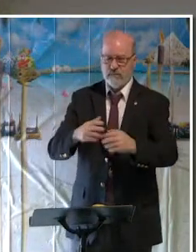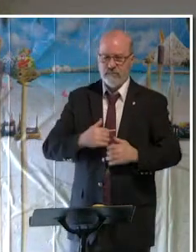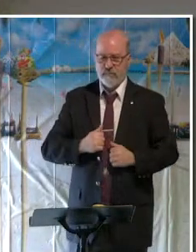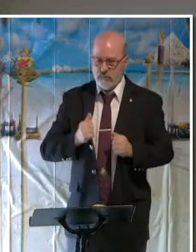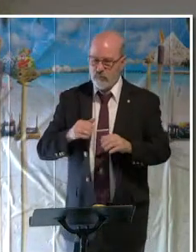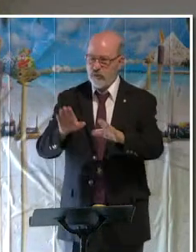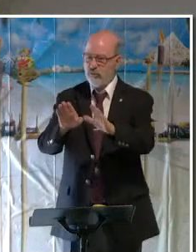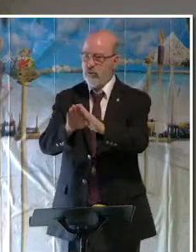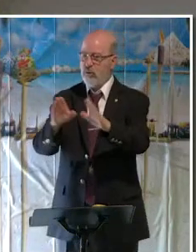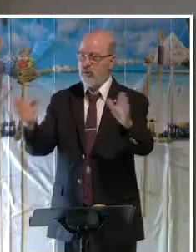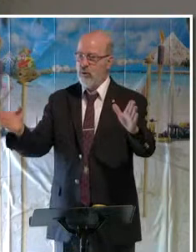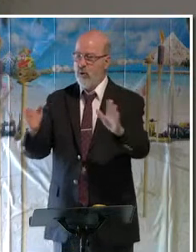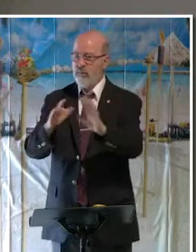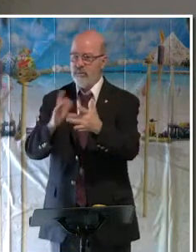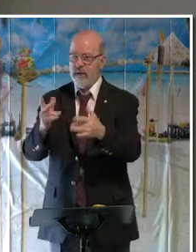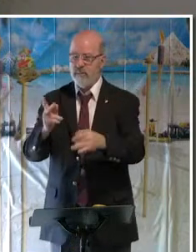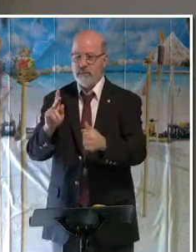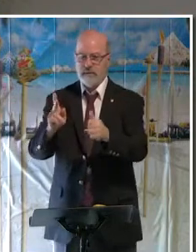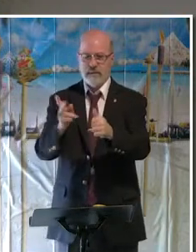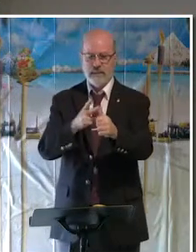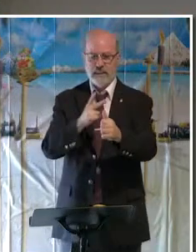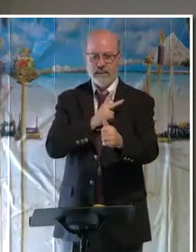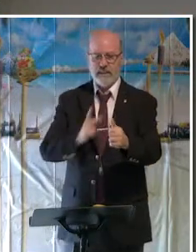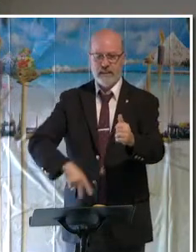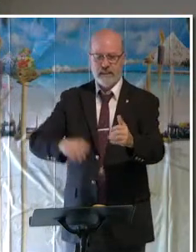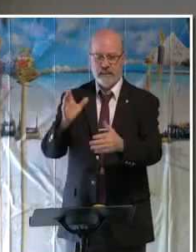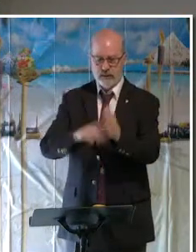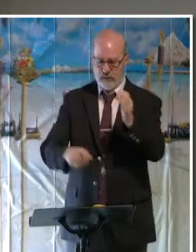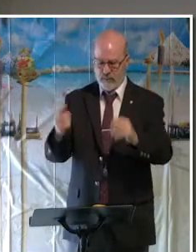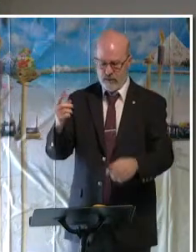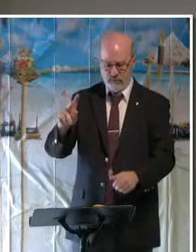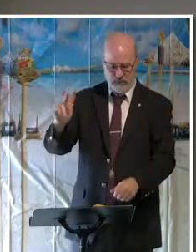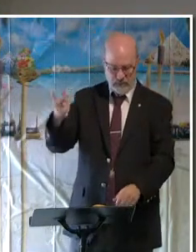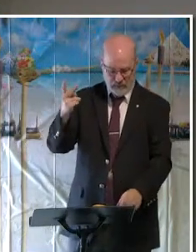turn, please, to 2 Kings chapter 11.